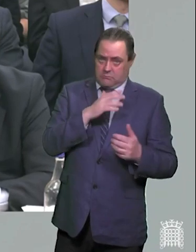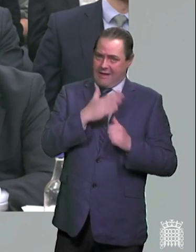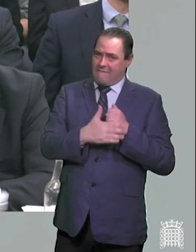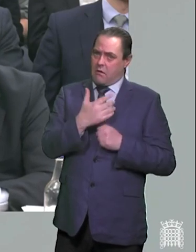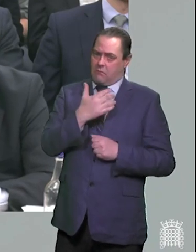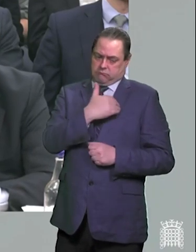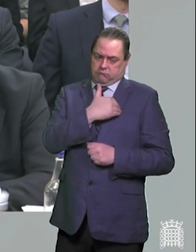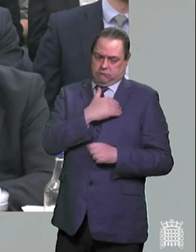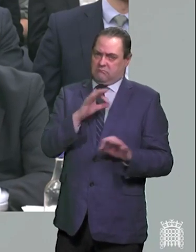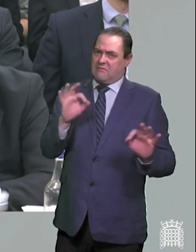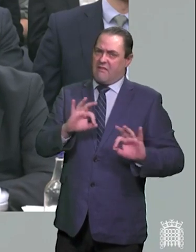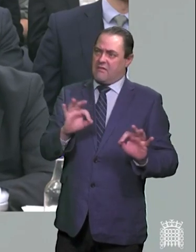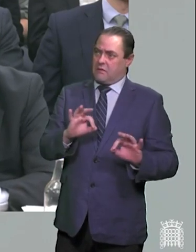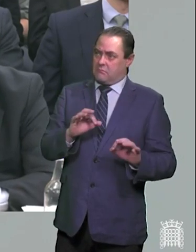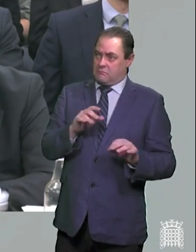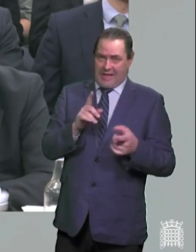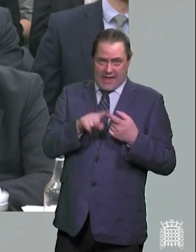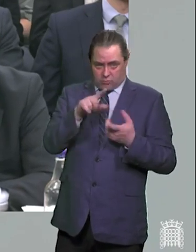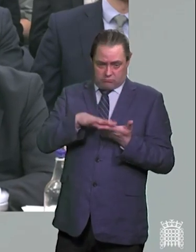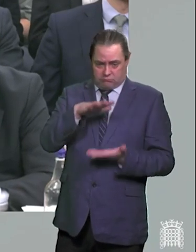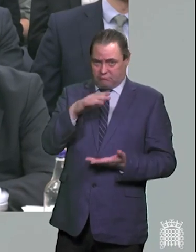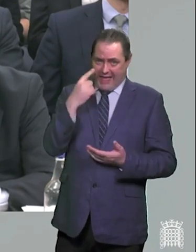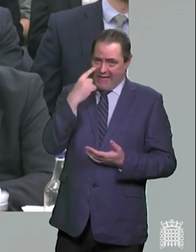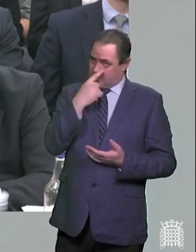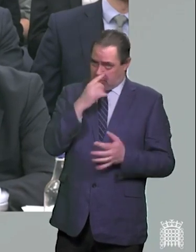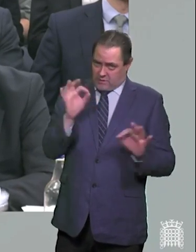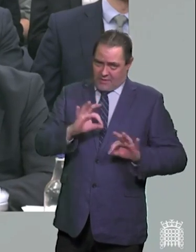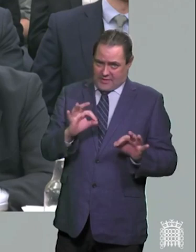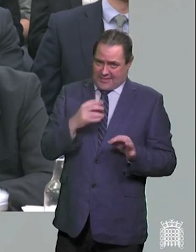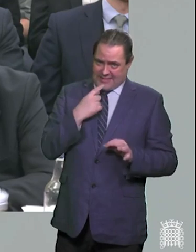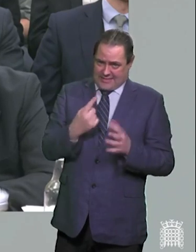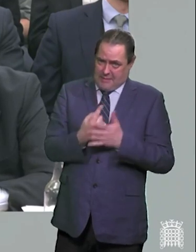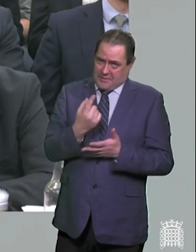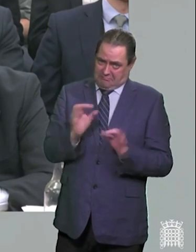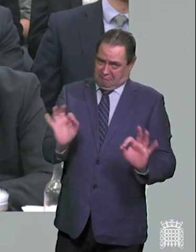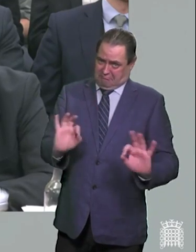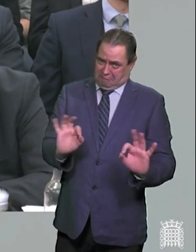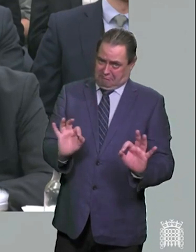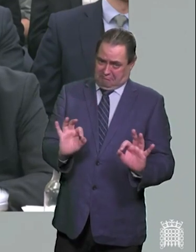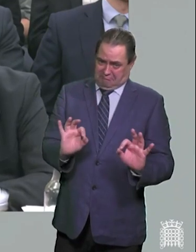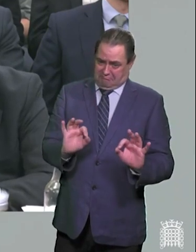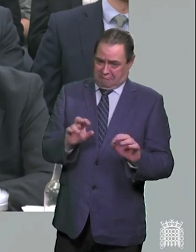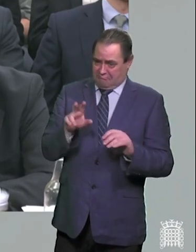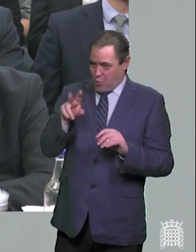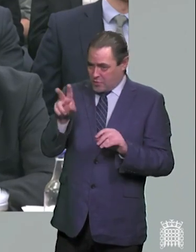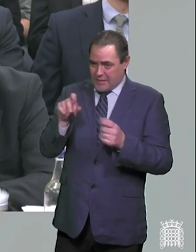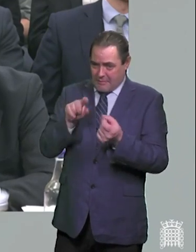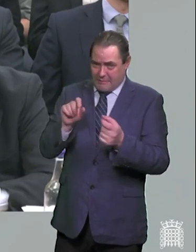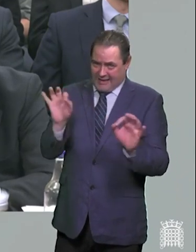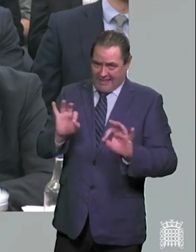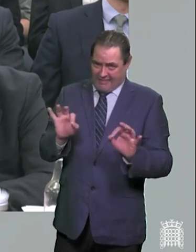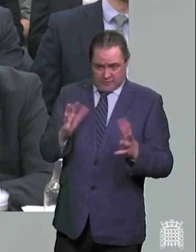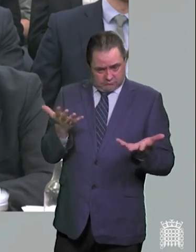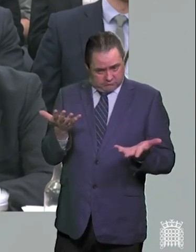you to, and there's no trace of that in the written evidence or in the electronic record. And that is a very extraordinary